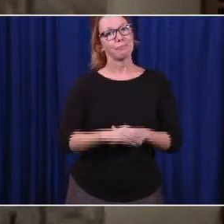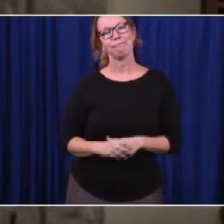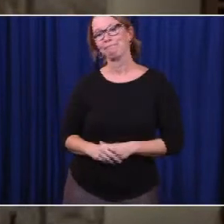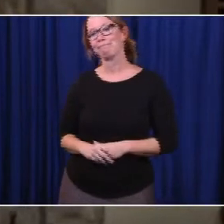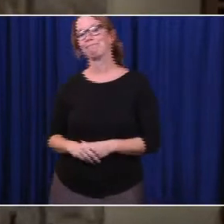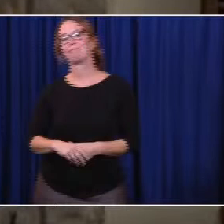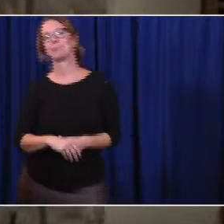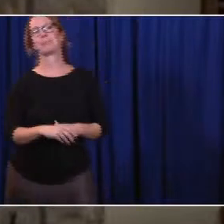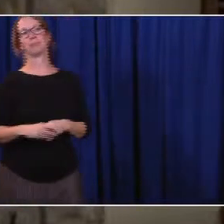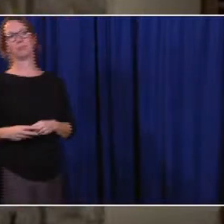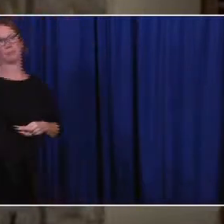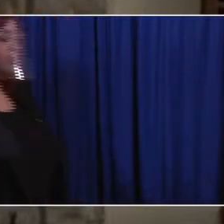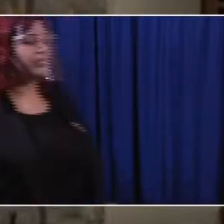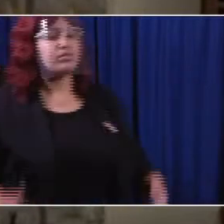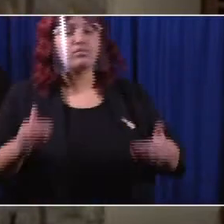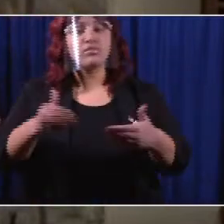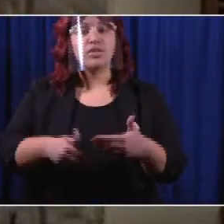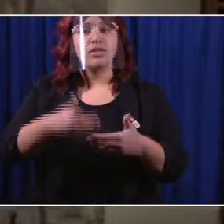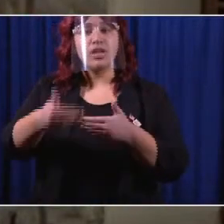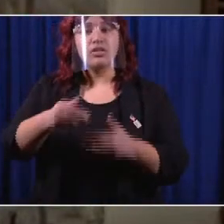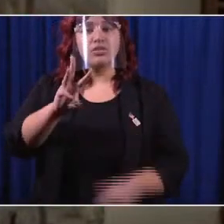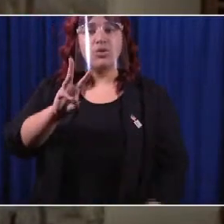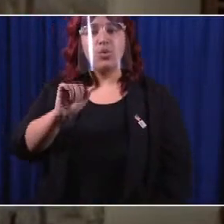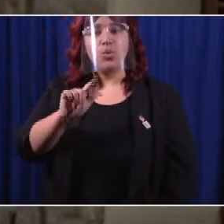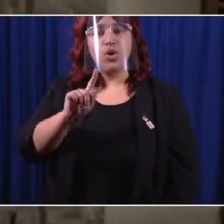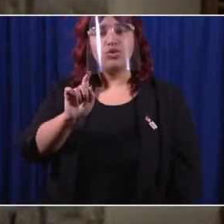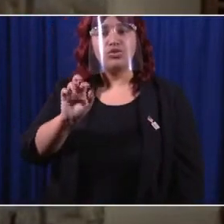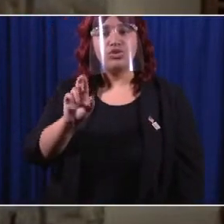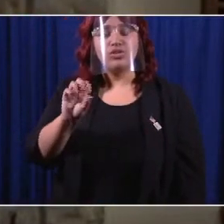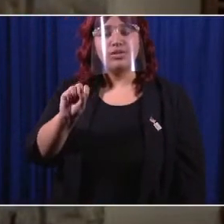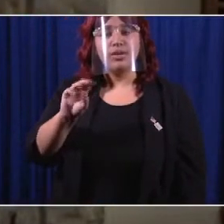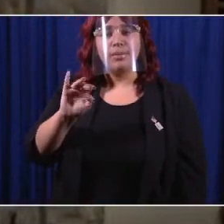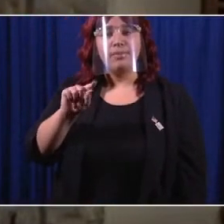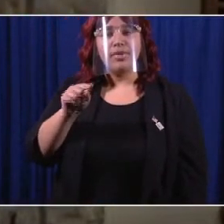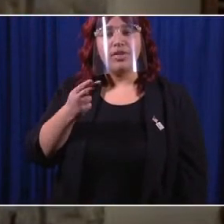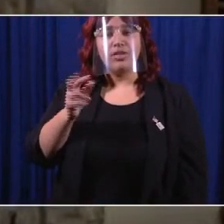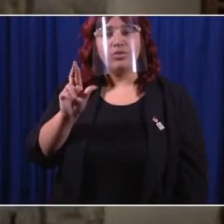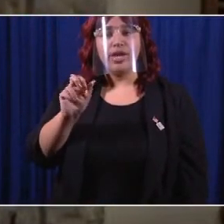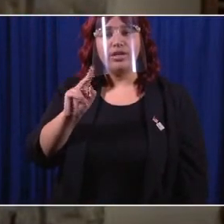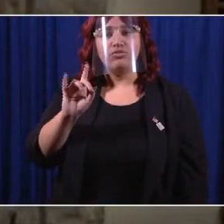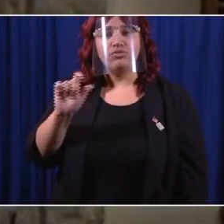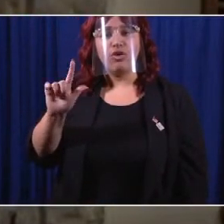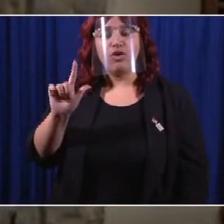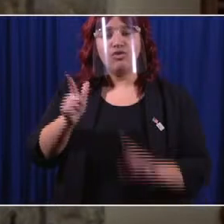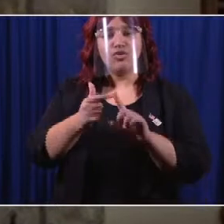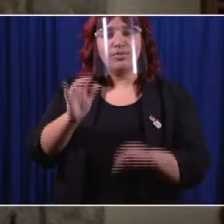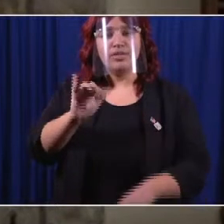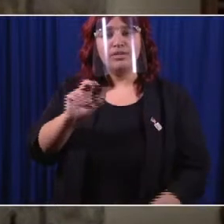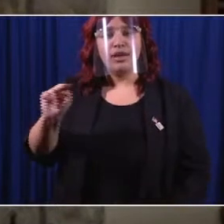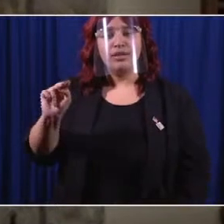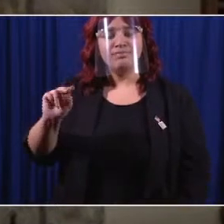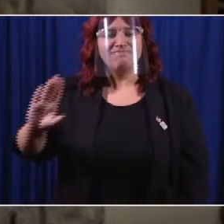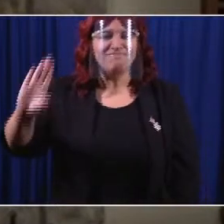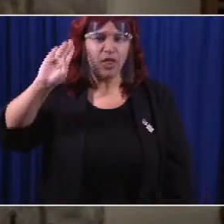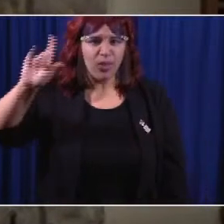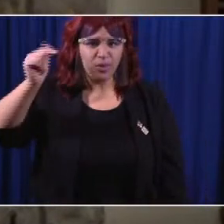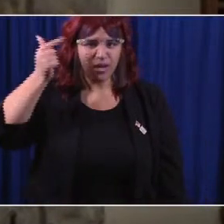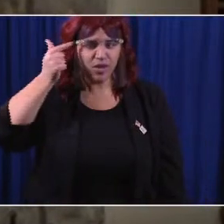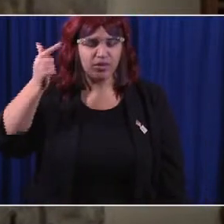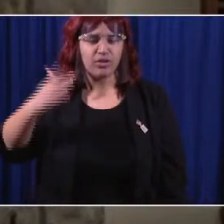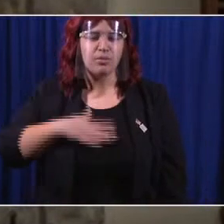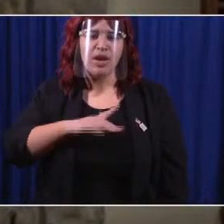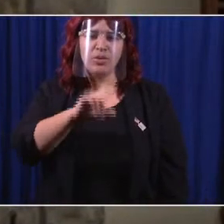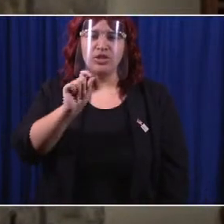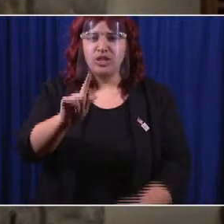Next question is from Walter Smith Randolph at WKRC in Cincinnati. Hello, Governor. This question is about COVID